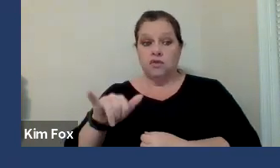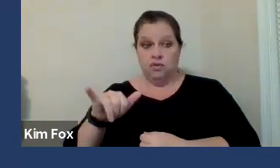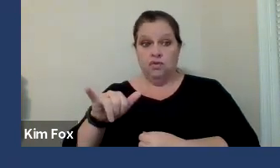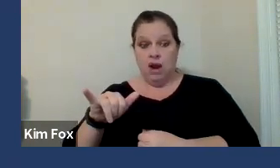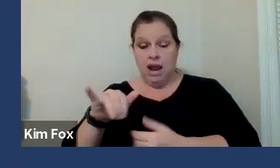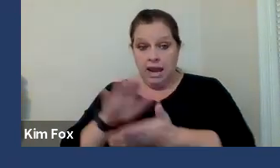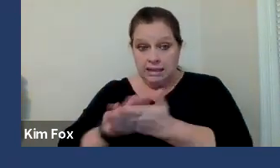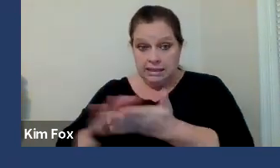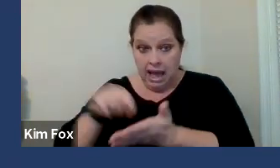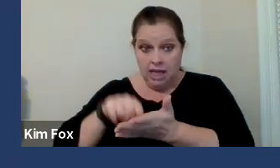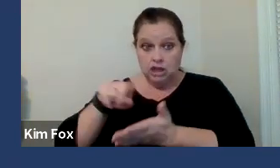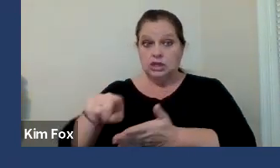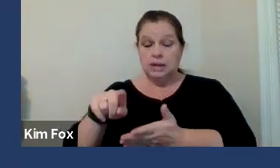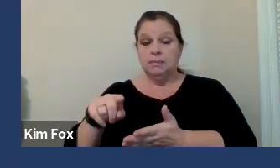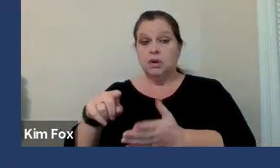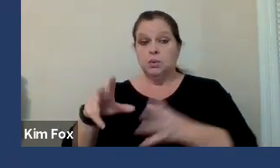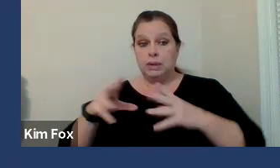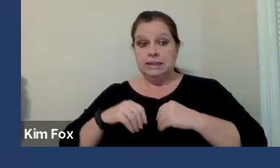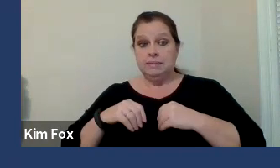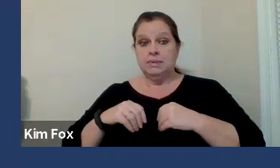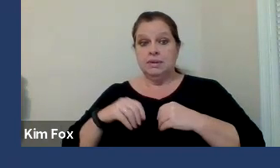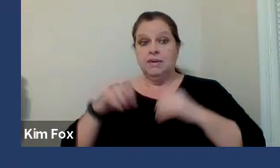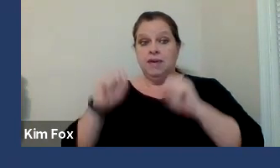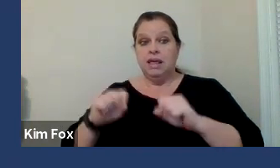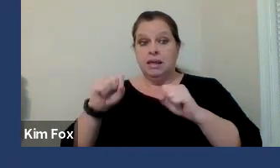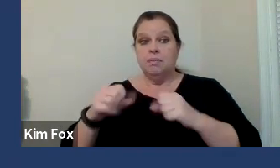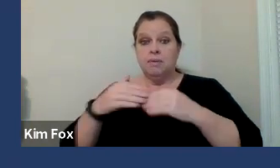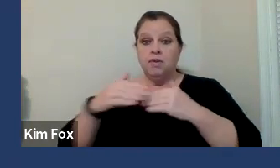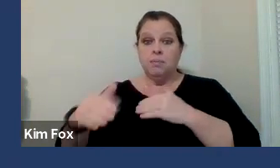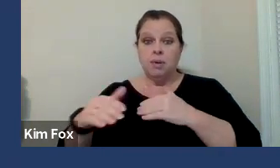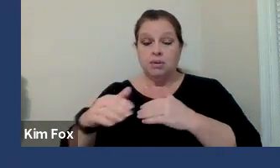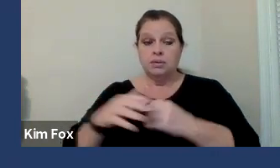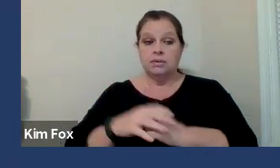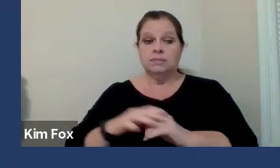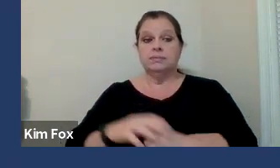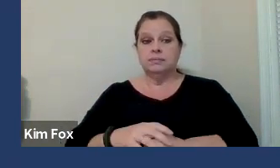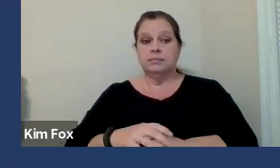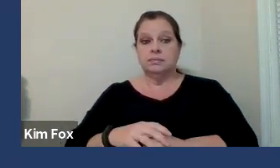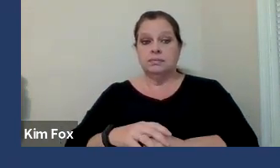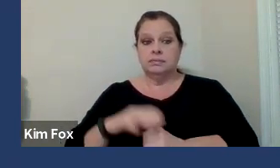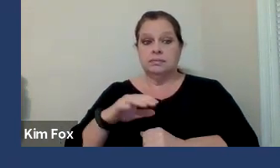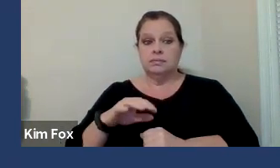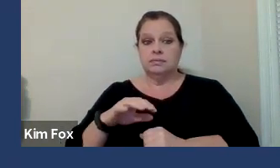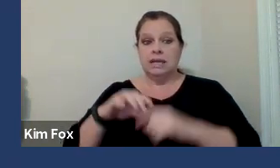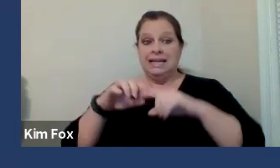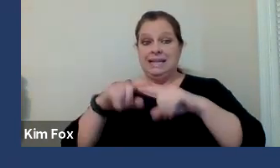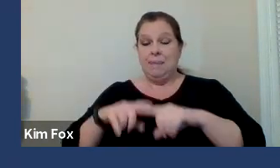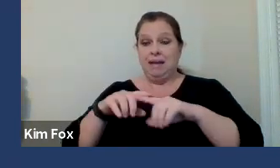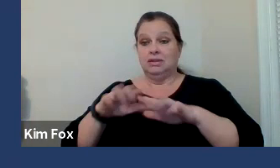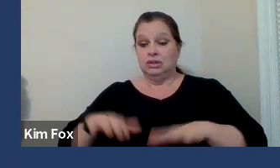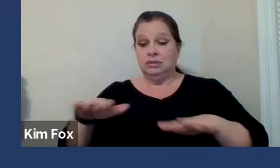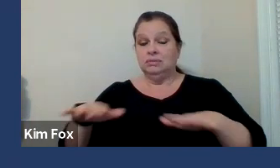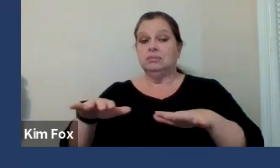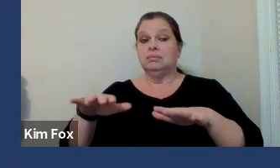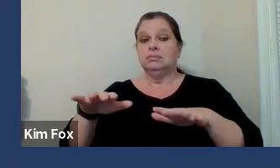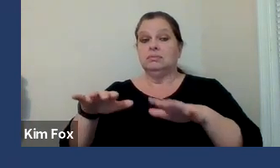recipients are eligible for post 9/11 and dependents of the post 9/11 GI Bill